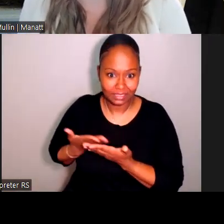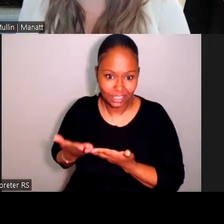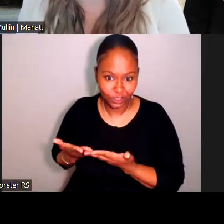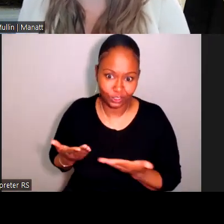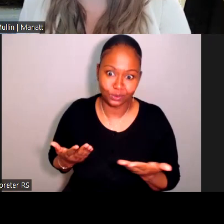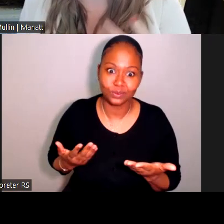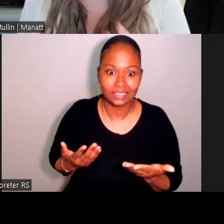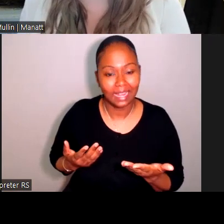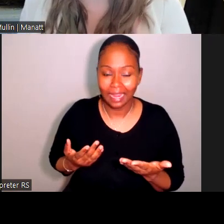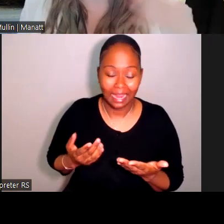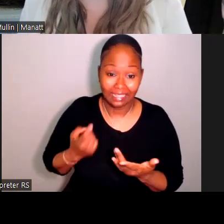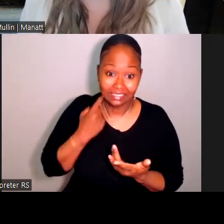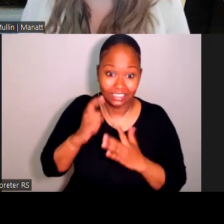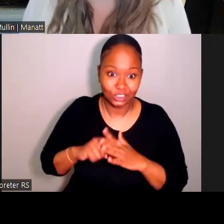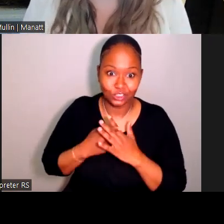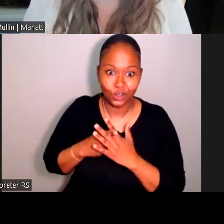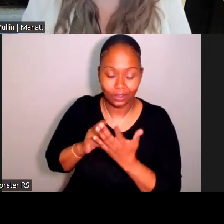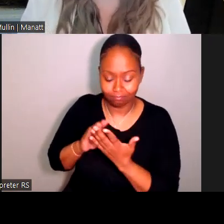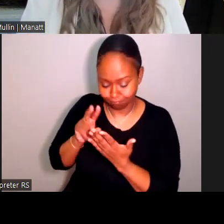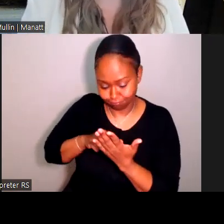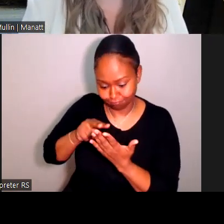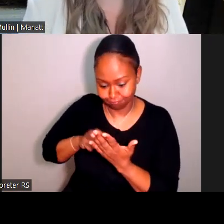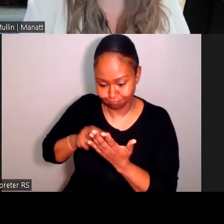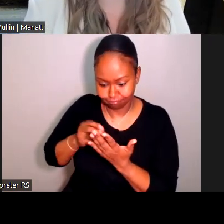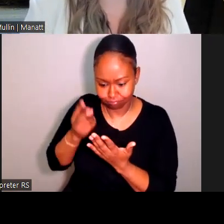to digest all of it and thinking through